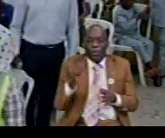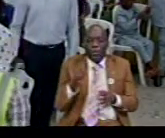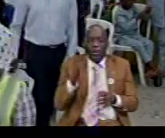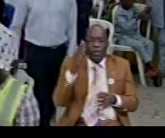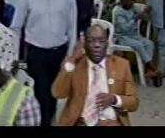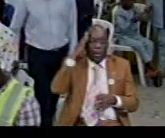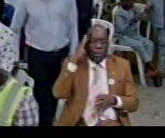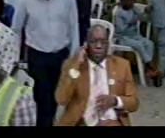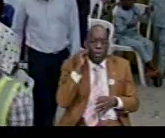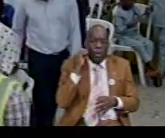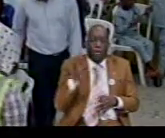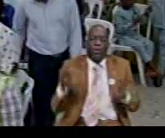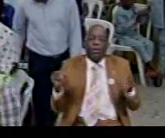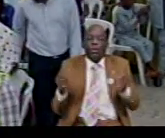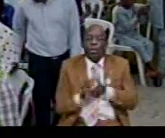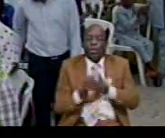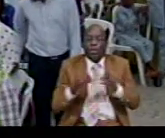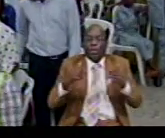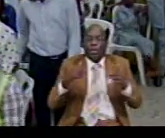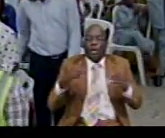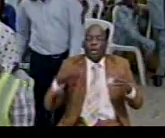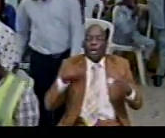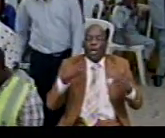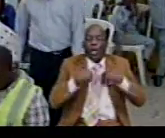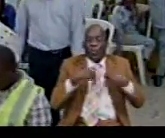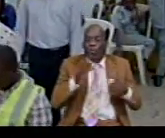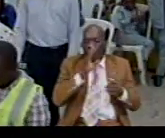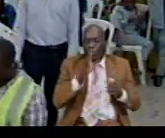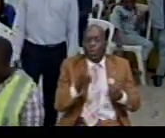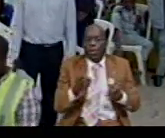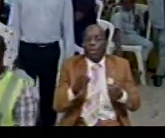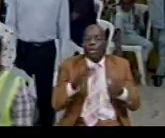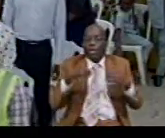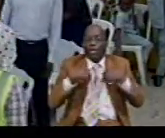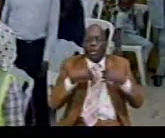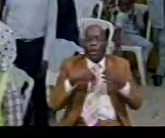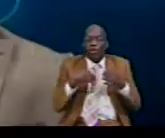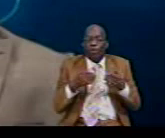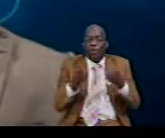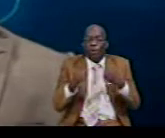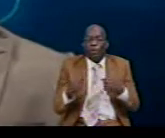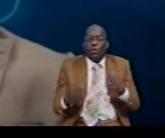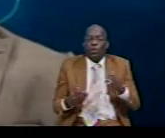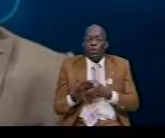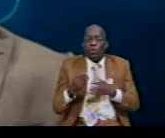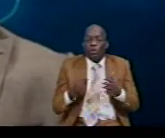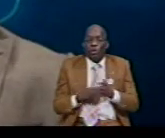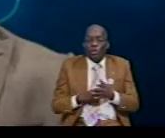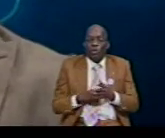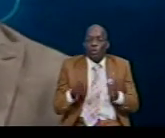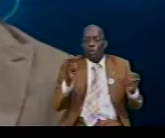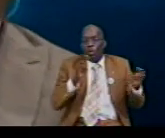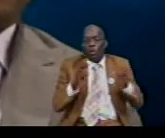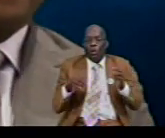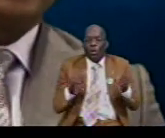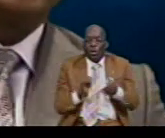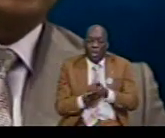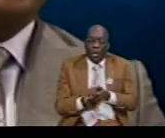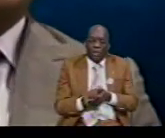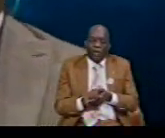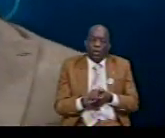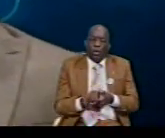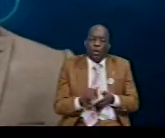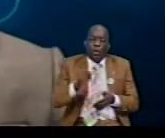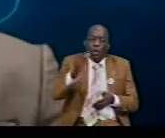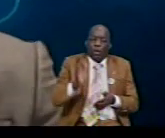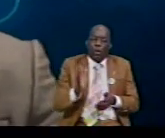these insurgencies and war, that God will make the people to put their trust and hope more in him, that